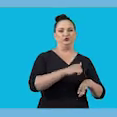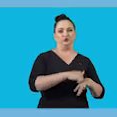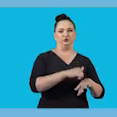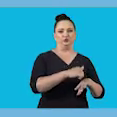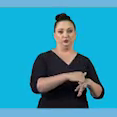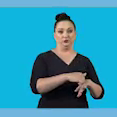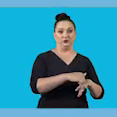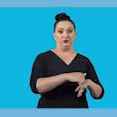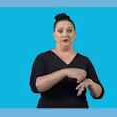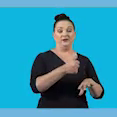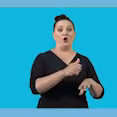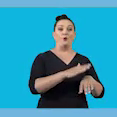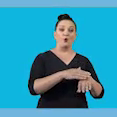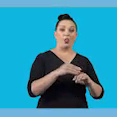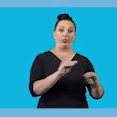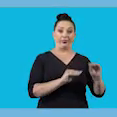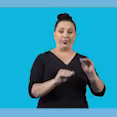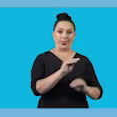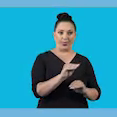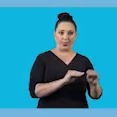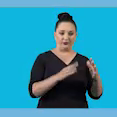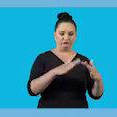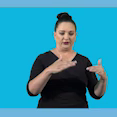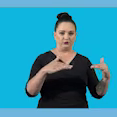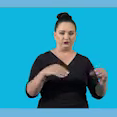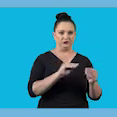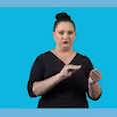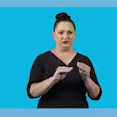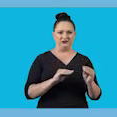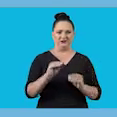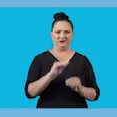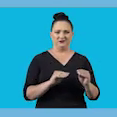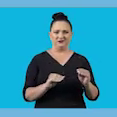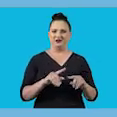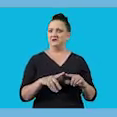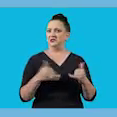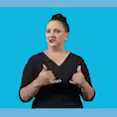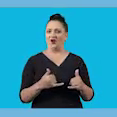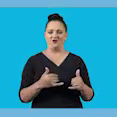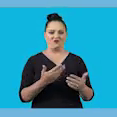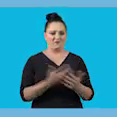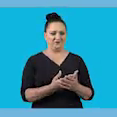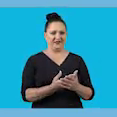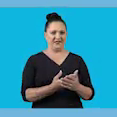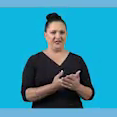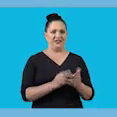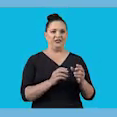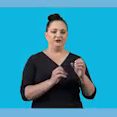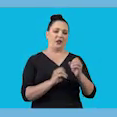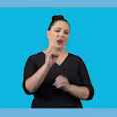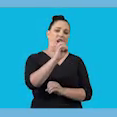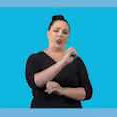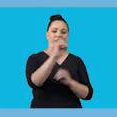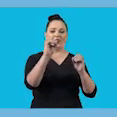particles are going to start to move around even more vigorously, but then they will not be in a fixed shape. So they will be